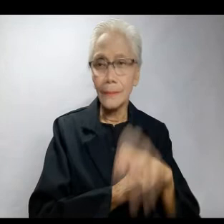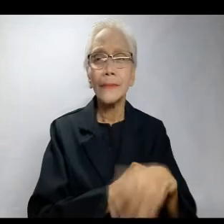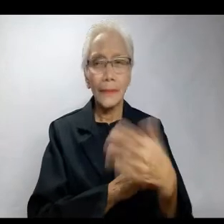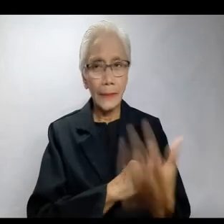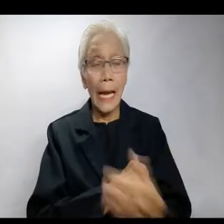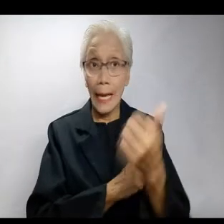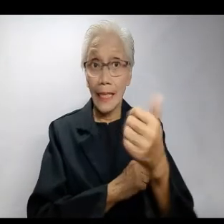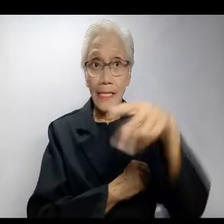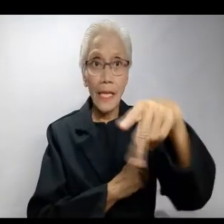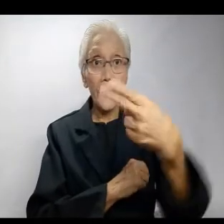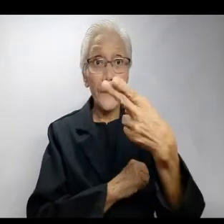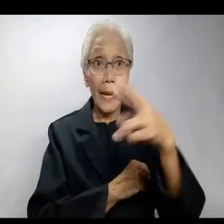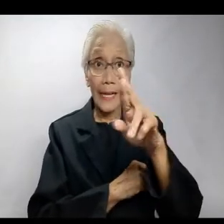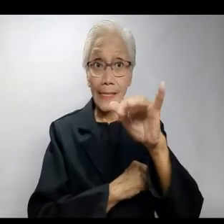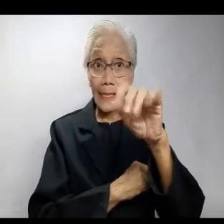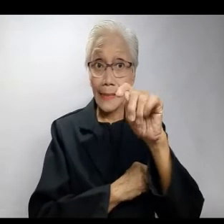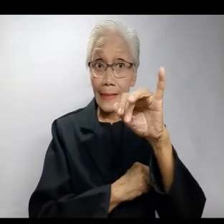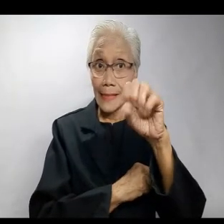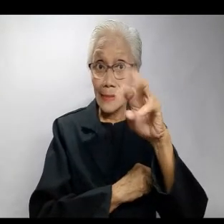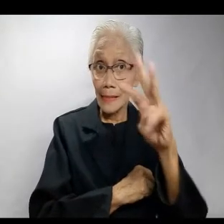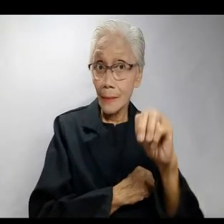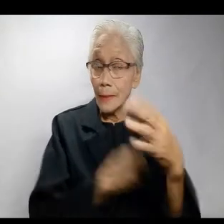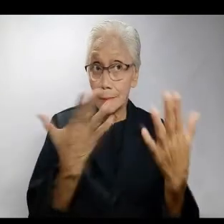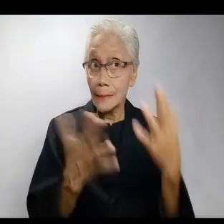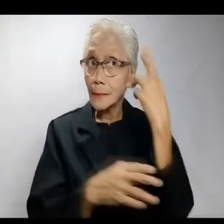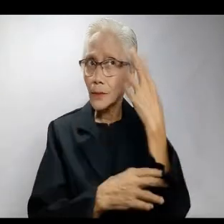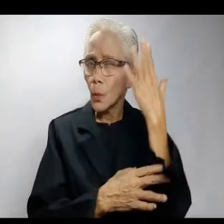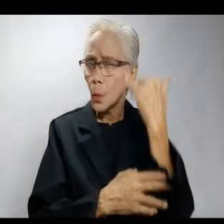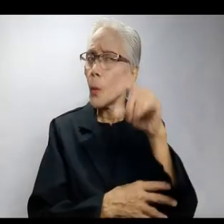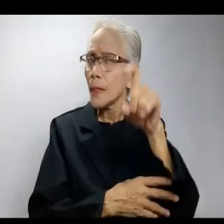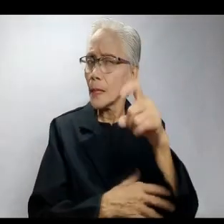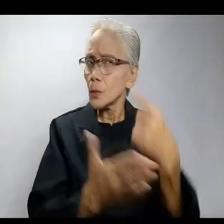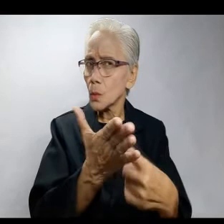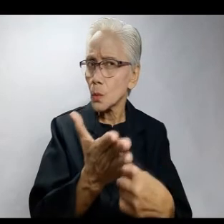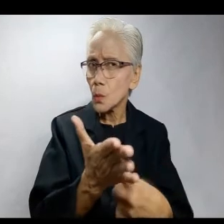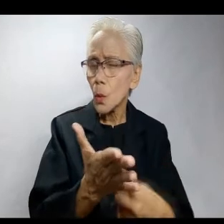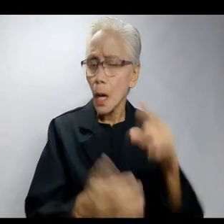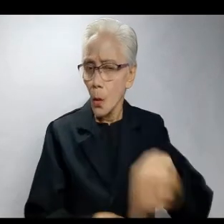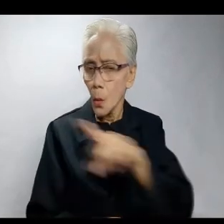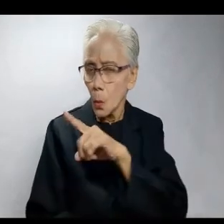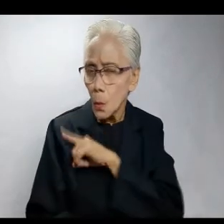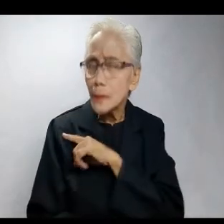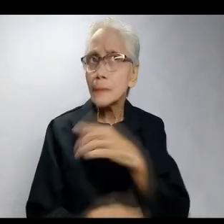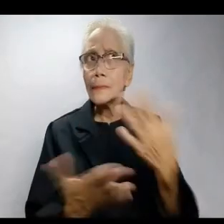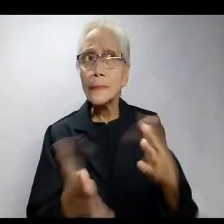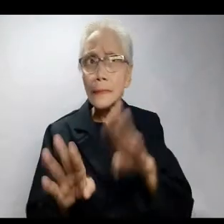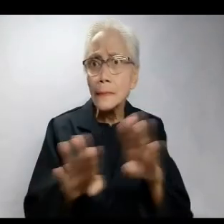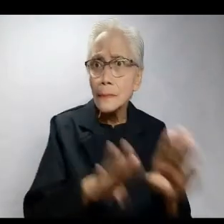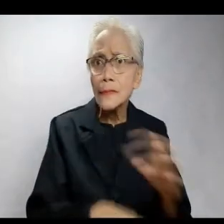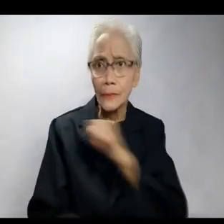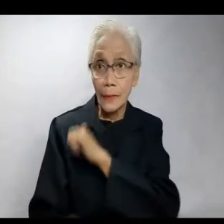is Pharisitism. There is a reason why we need to talk about being aware of our behavior and attitude